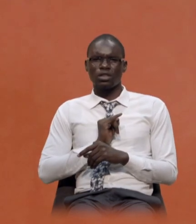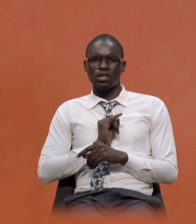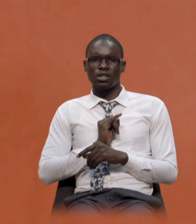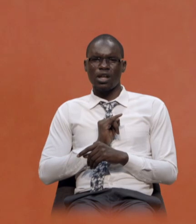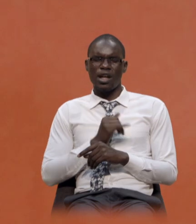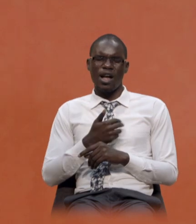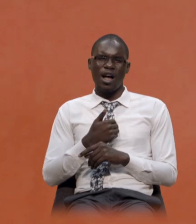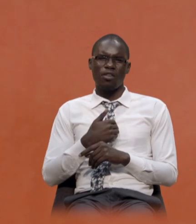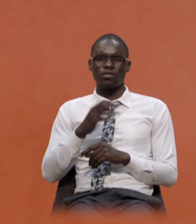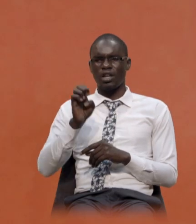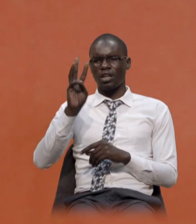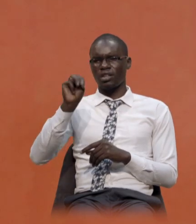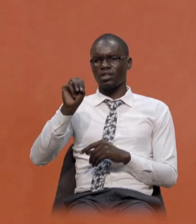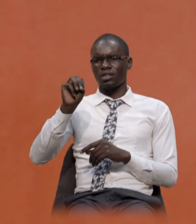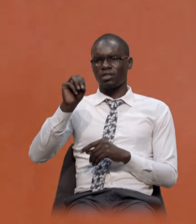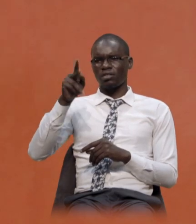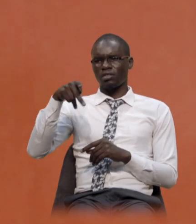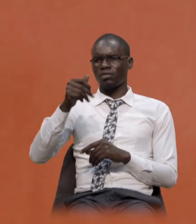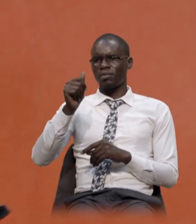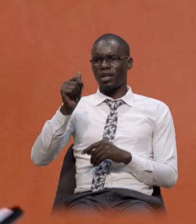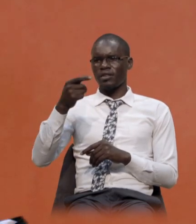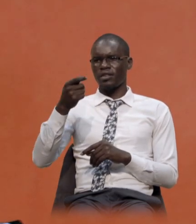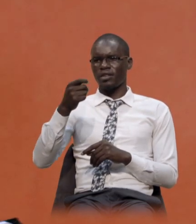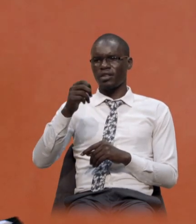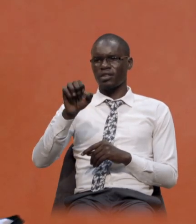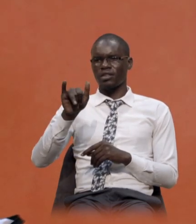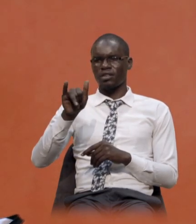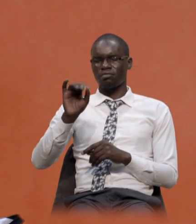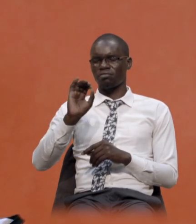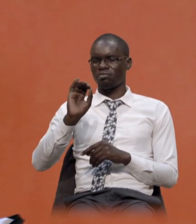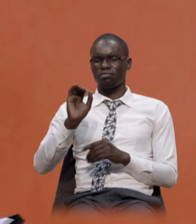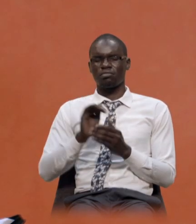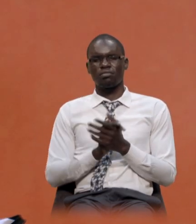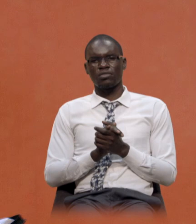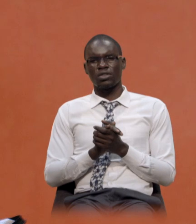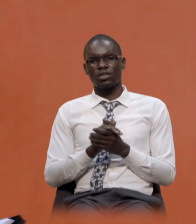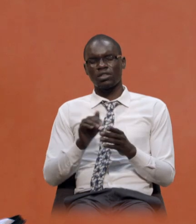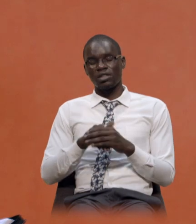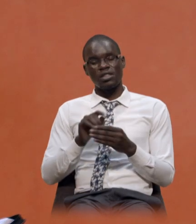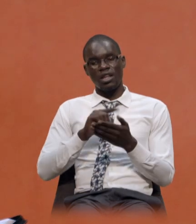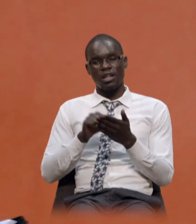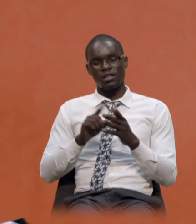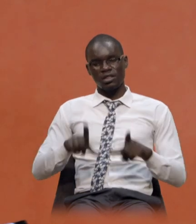I can't empathize with your predicament, but you know, it's in life. You see, in this life,